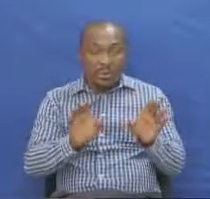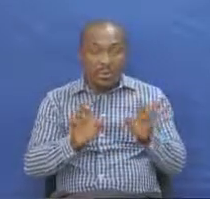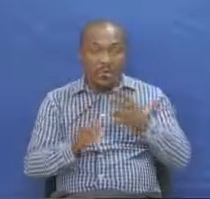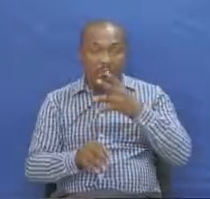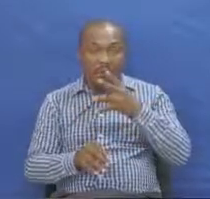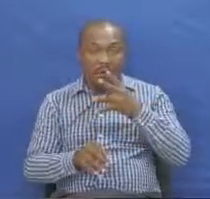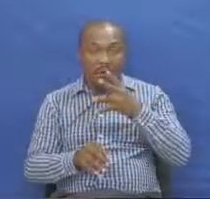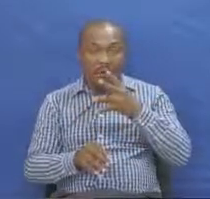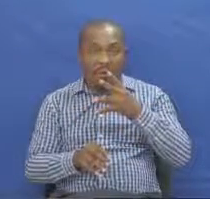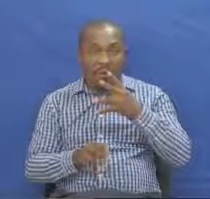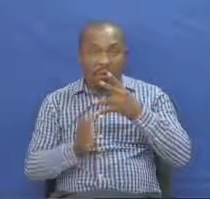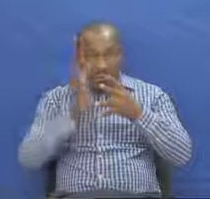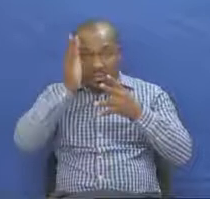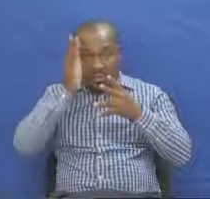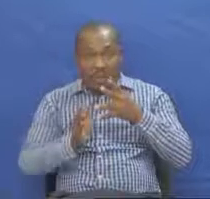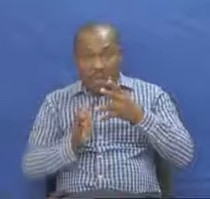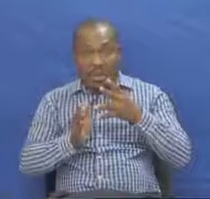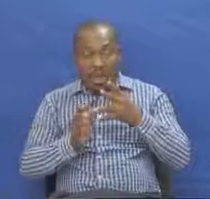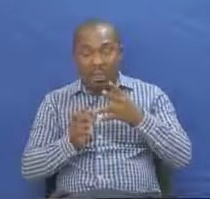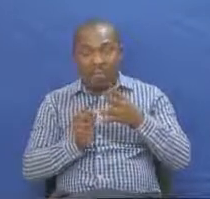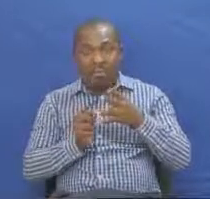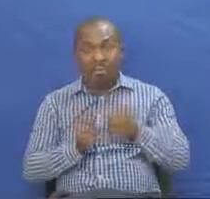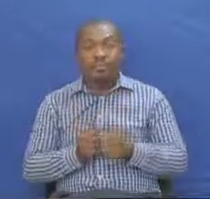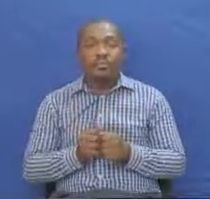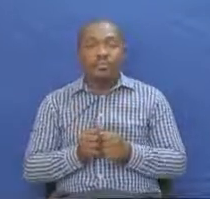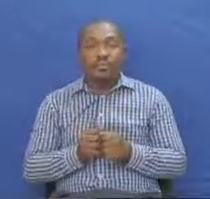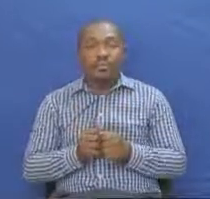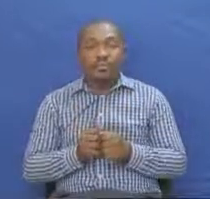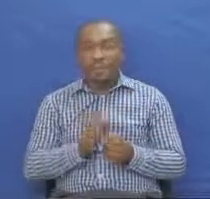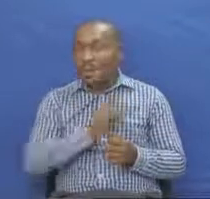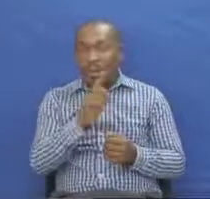There are four types